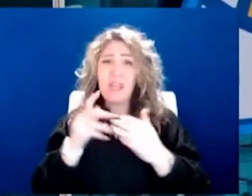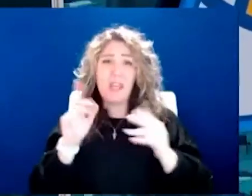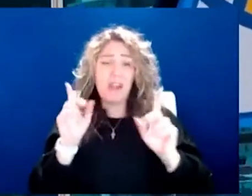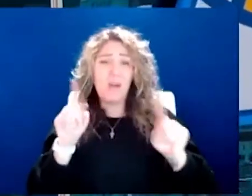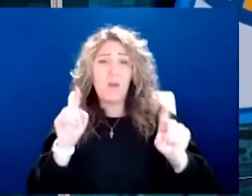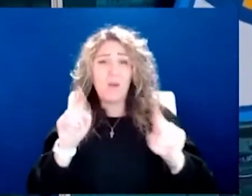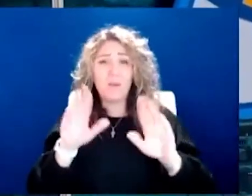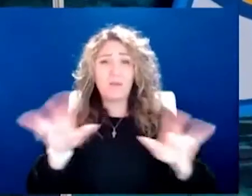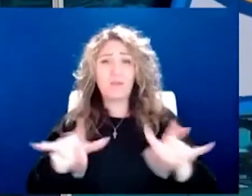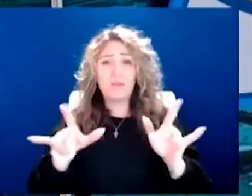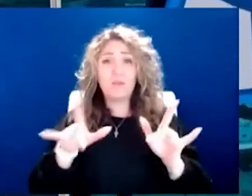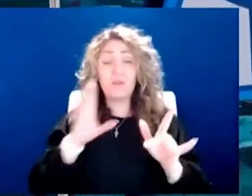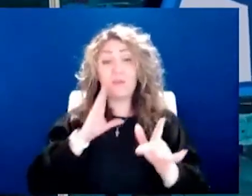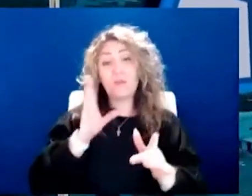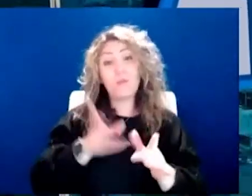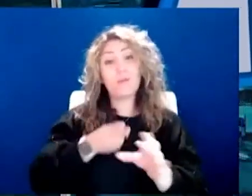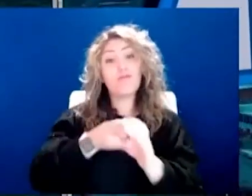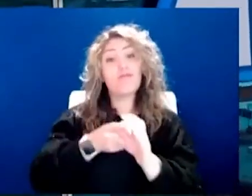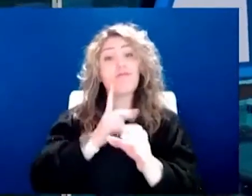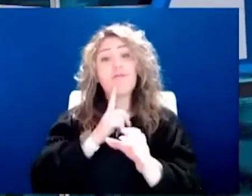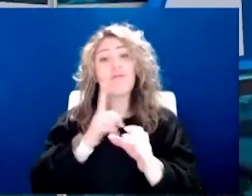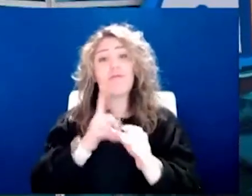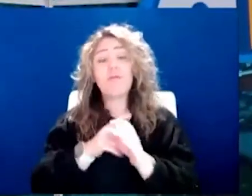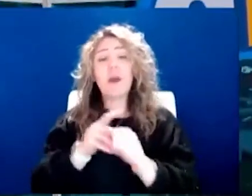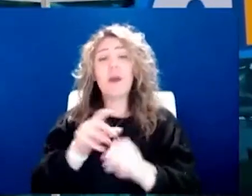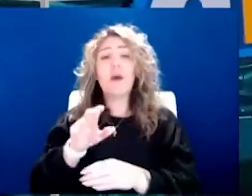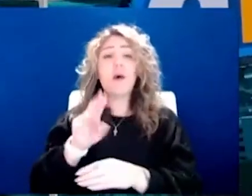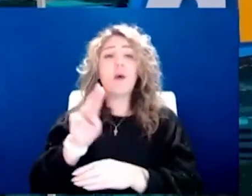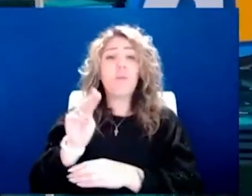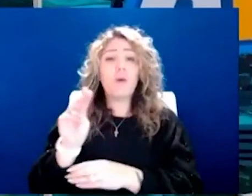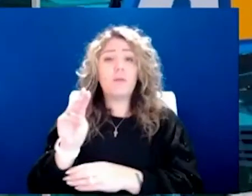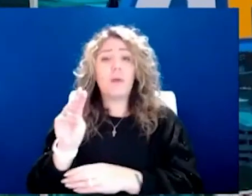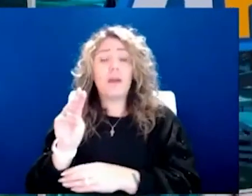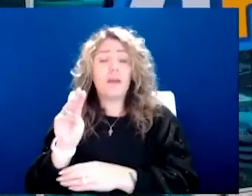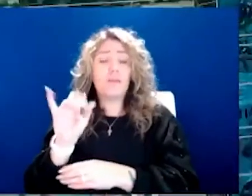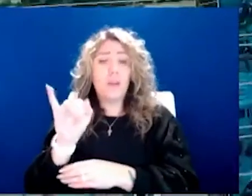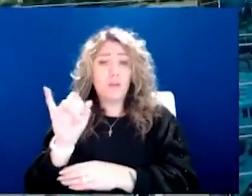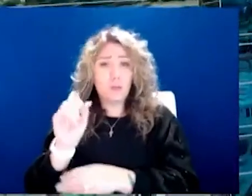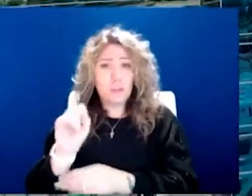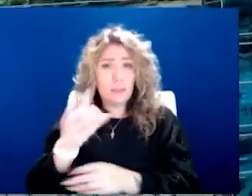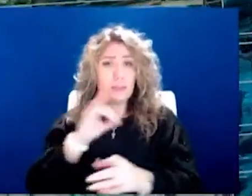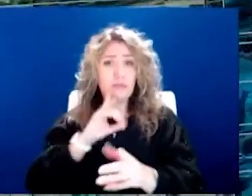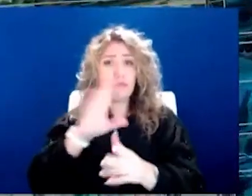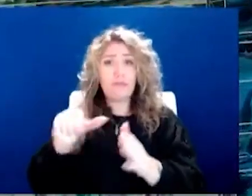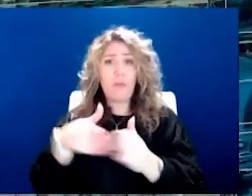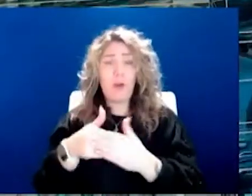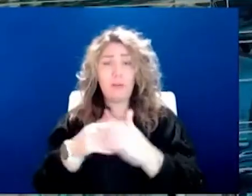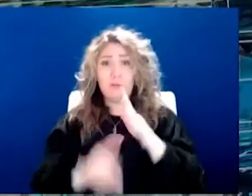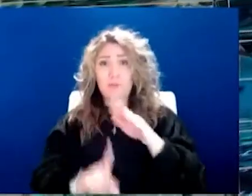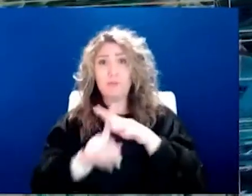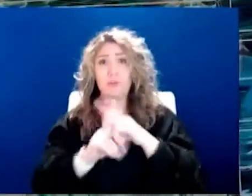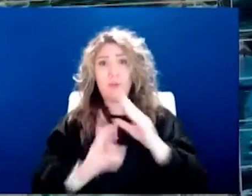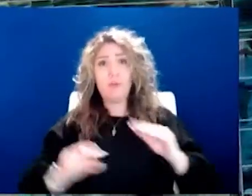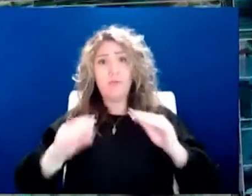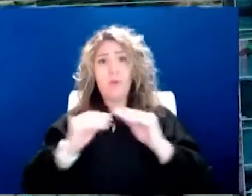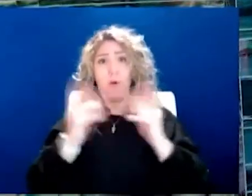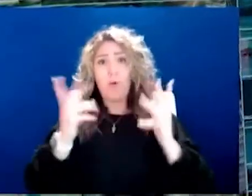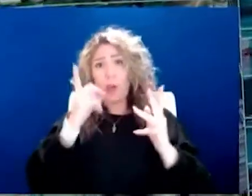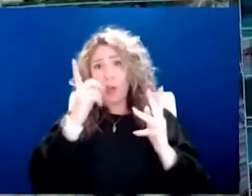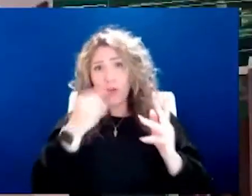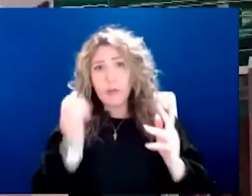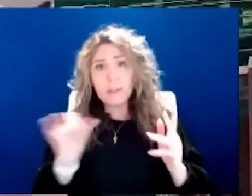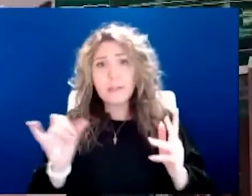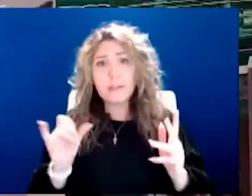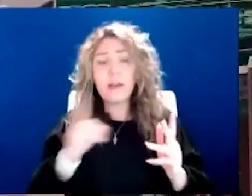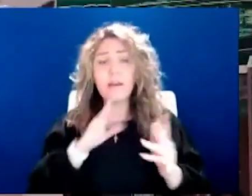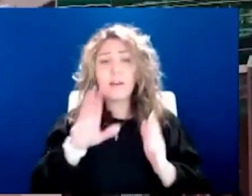join us. Multi-inflammatory syndrome is showing up more and more in children, so we're going to talk more about what it is and all things kids